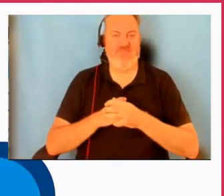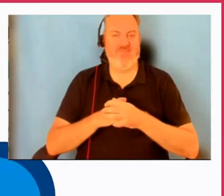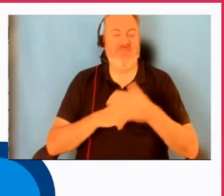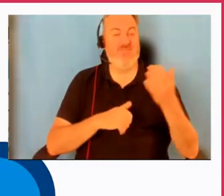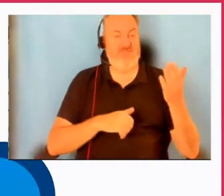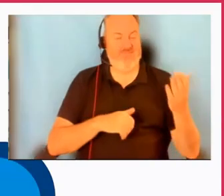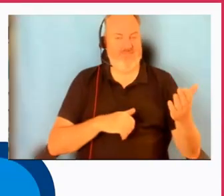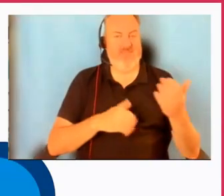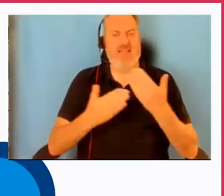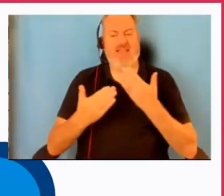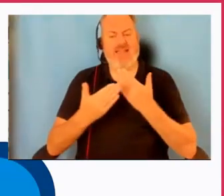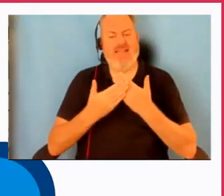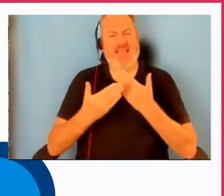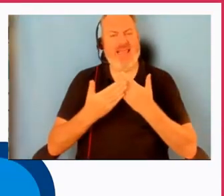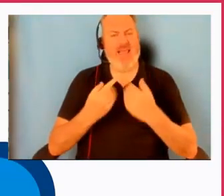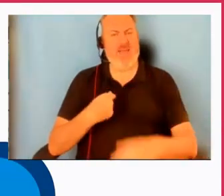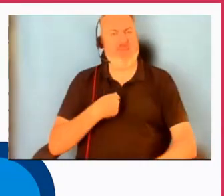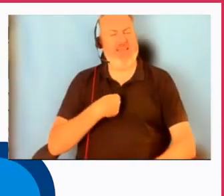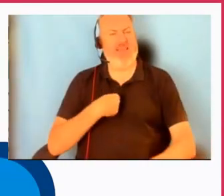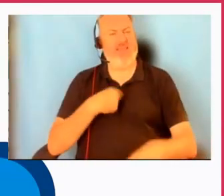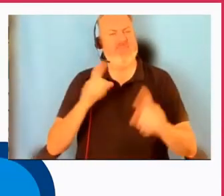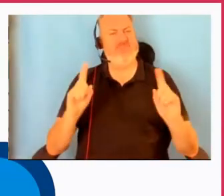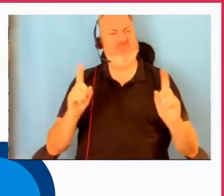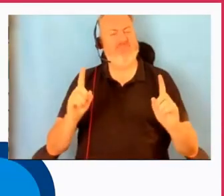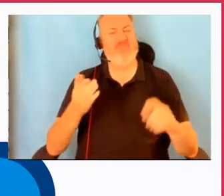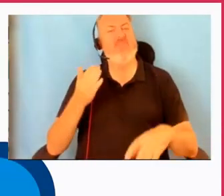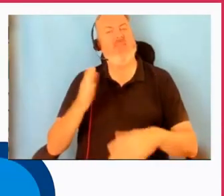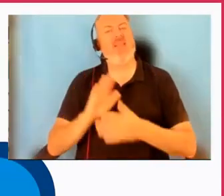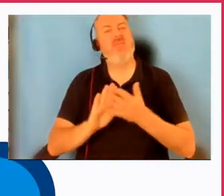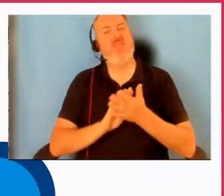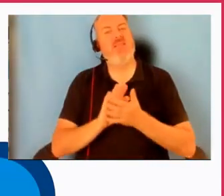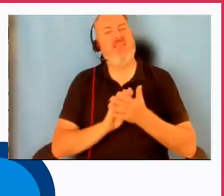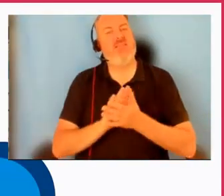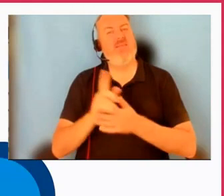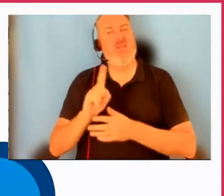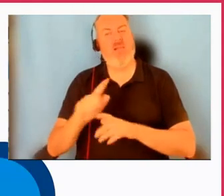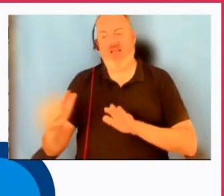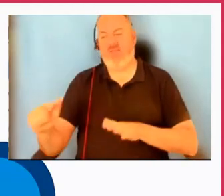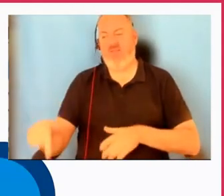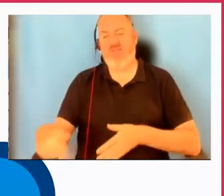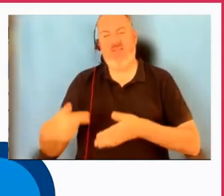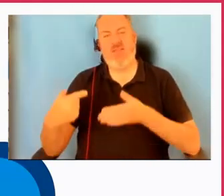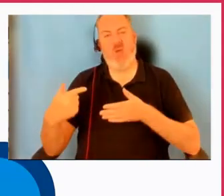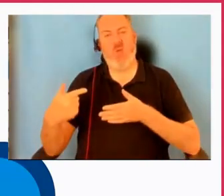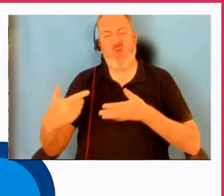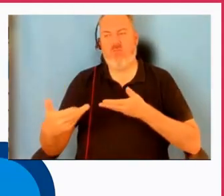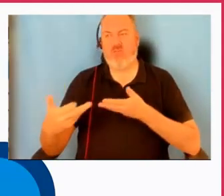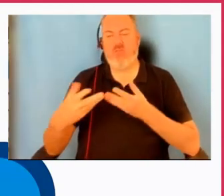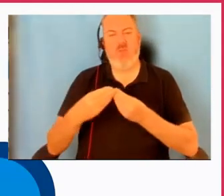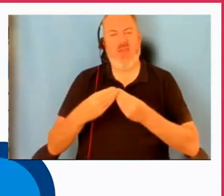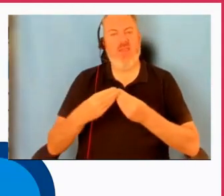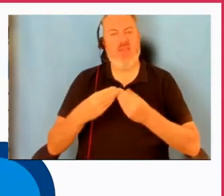So we've got Near Me. Near Me allows people to have video consultations with healthcare